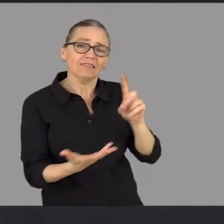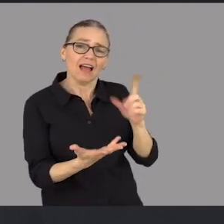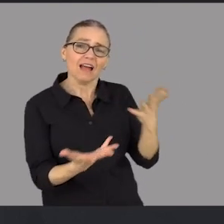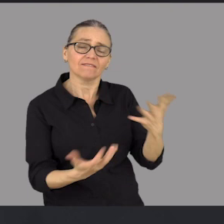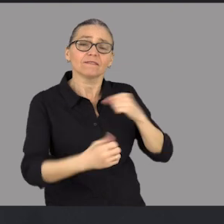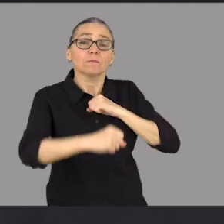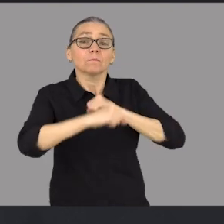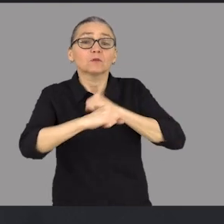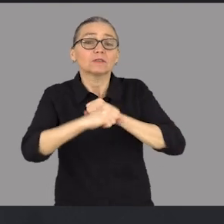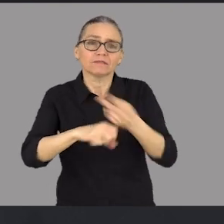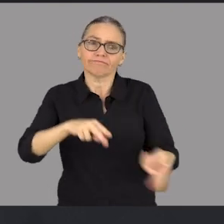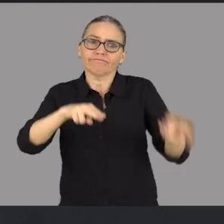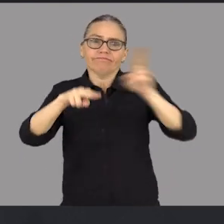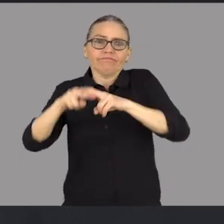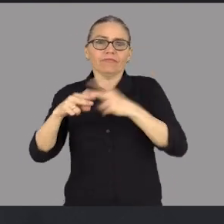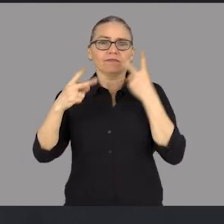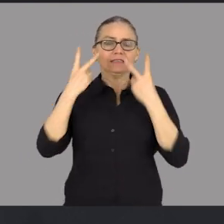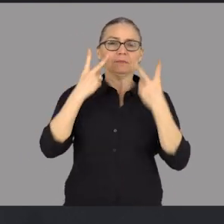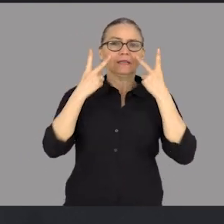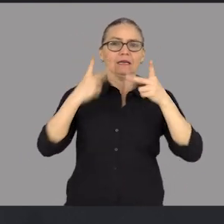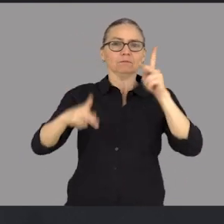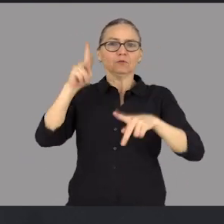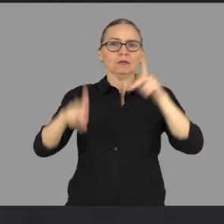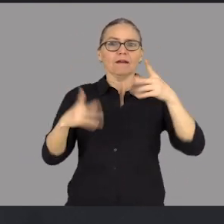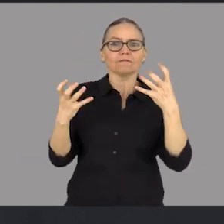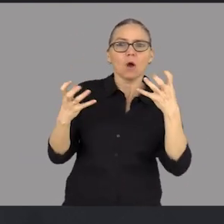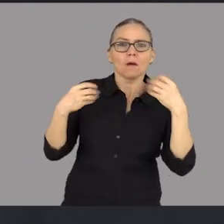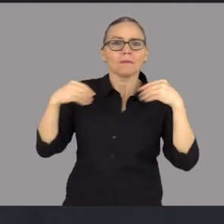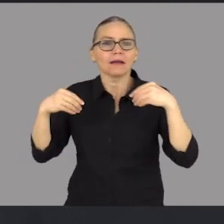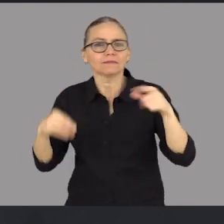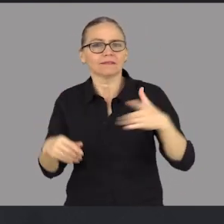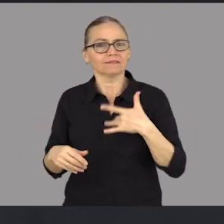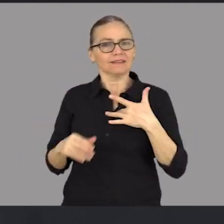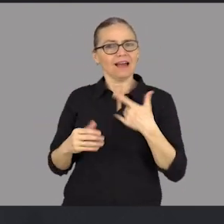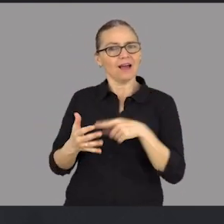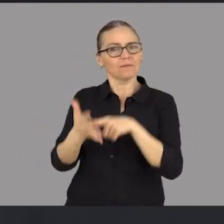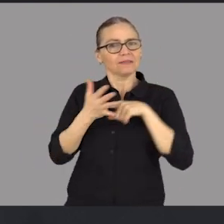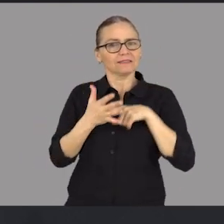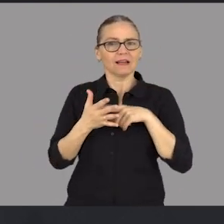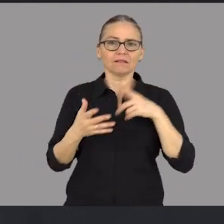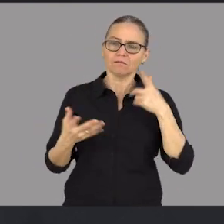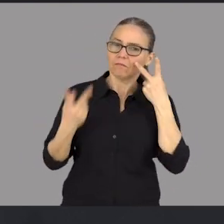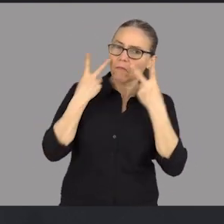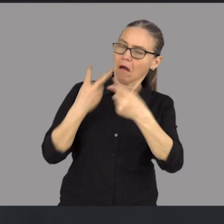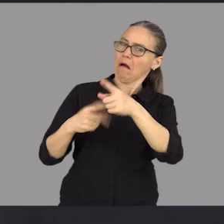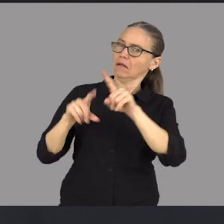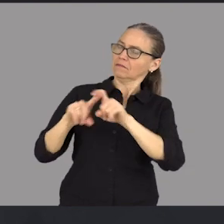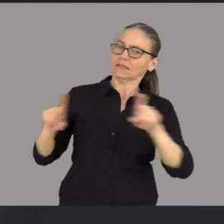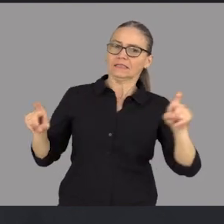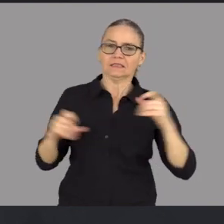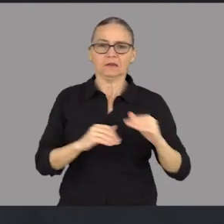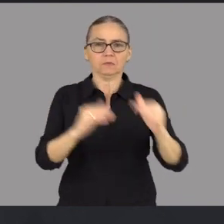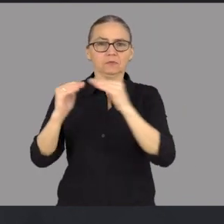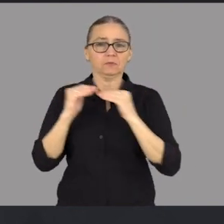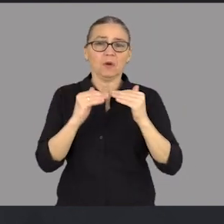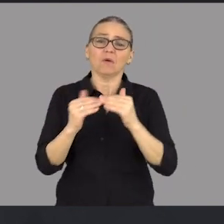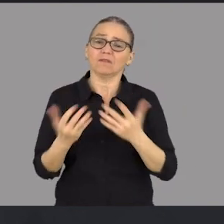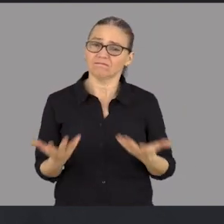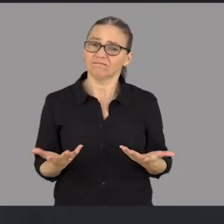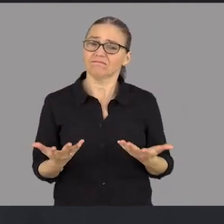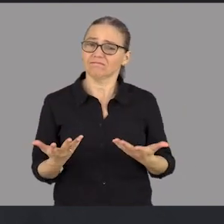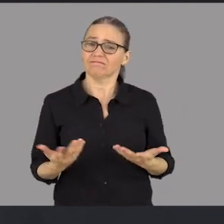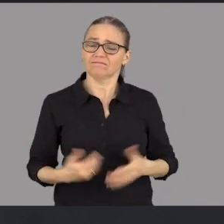that commercial made it more visible, and people want to shop where they're reflected and where